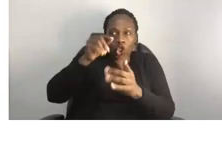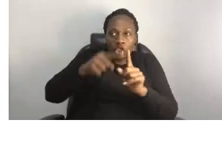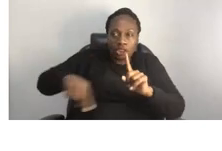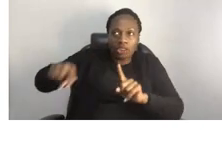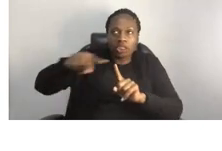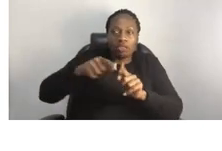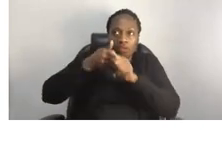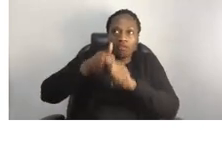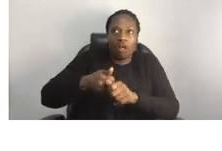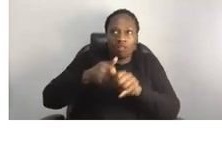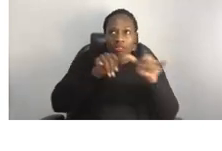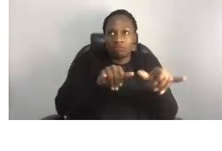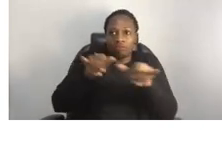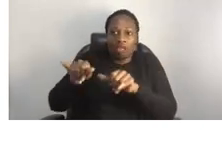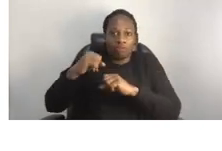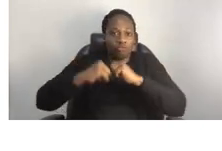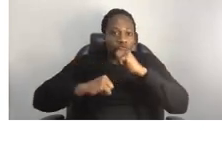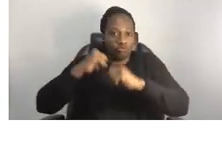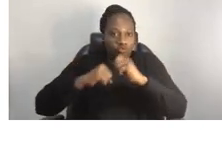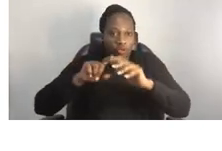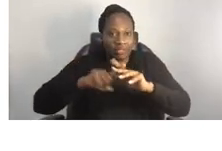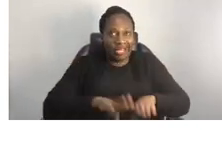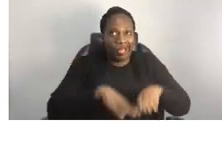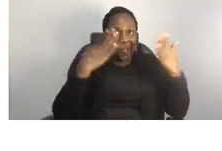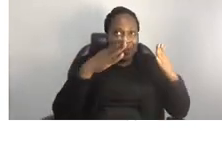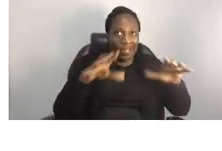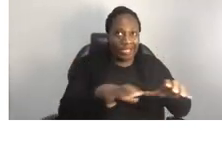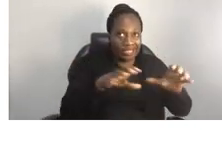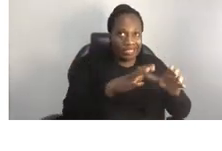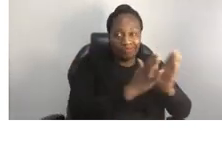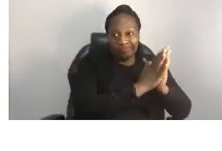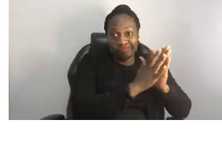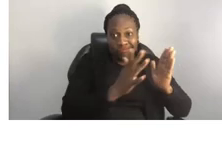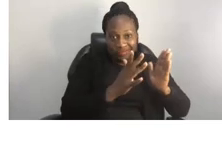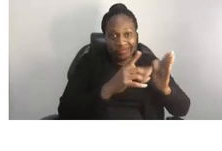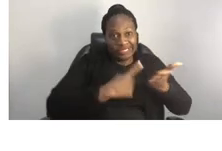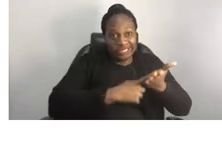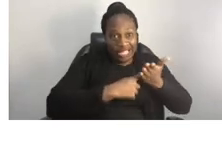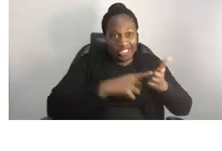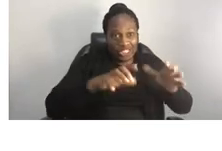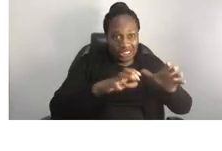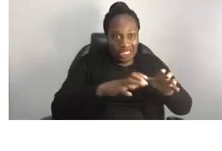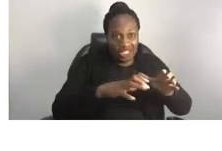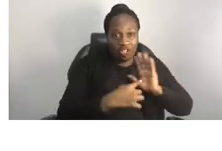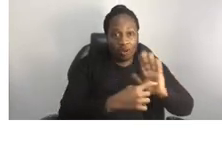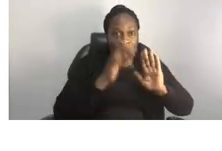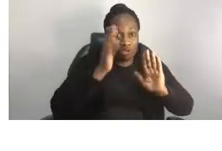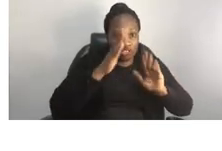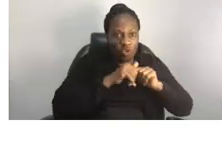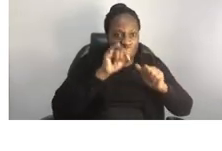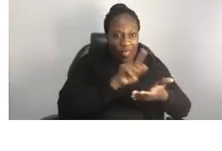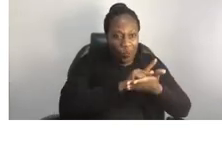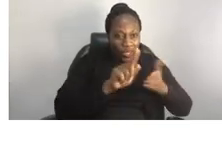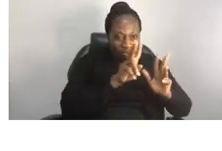session follows the same structure. It begins with opening activities, followed by discussion activities and a presentation on that week's